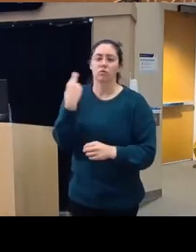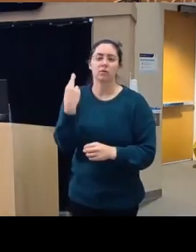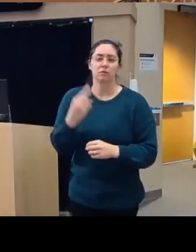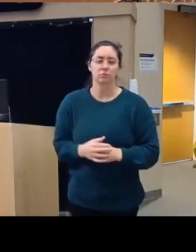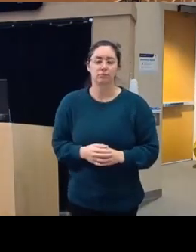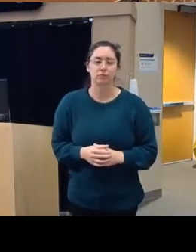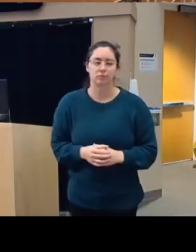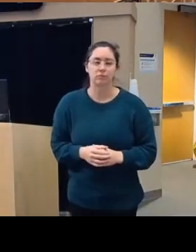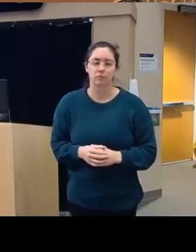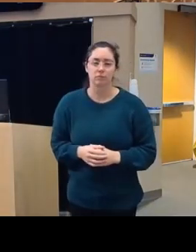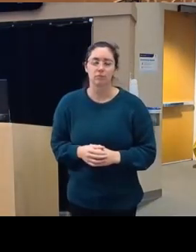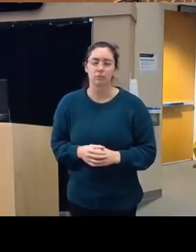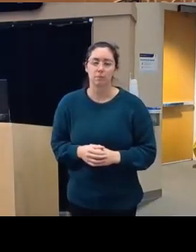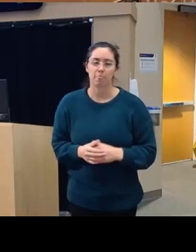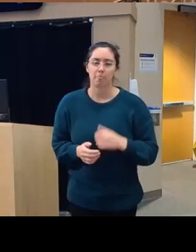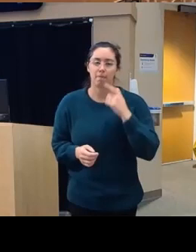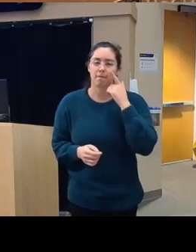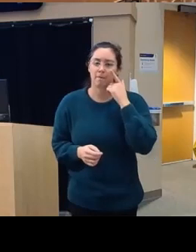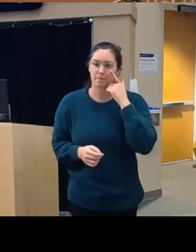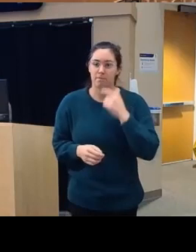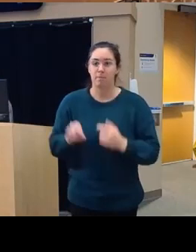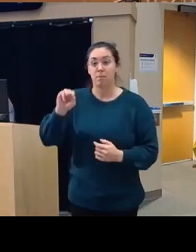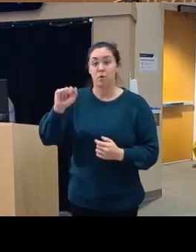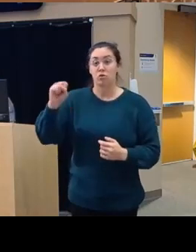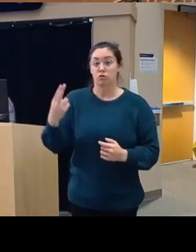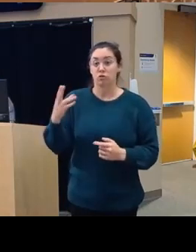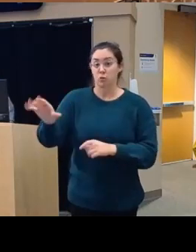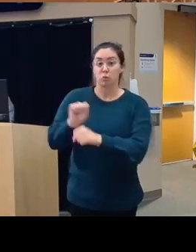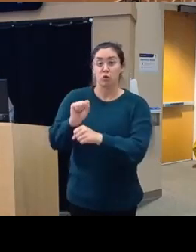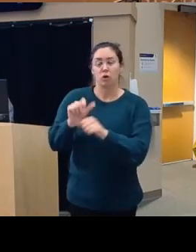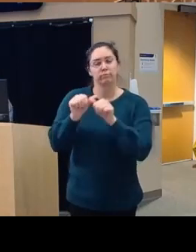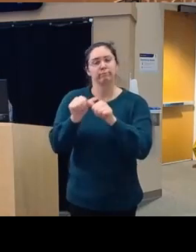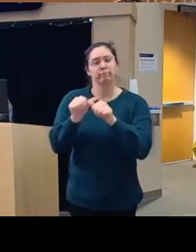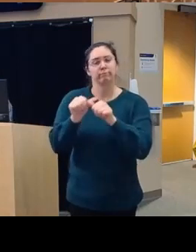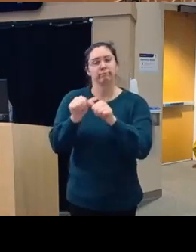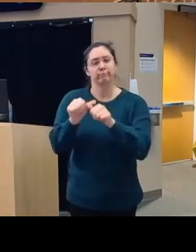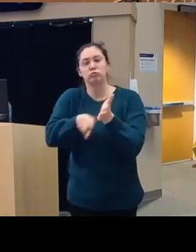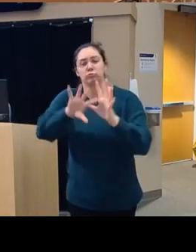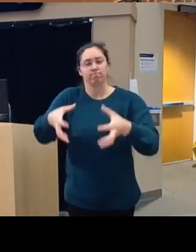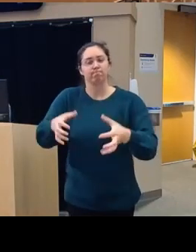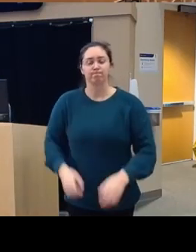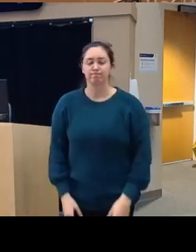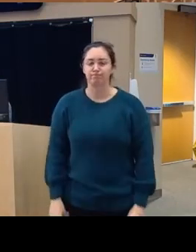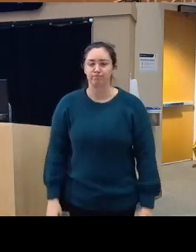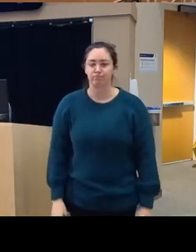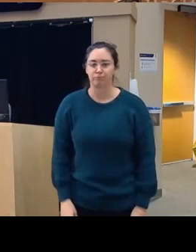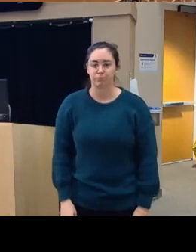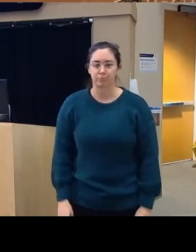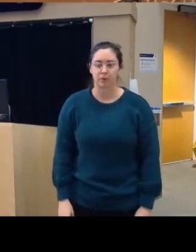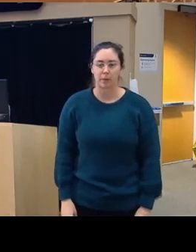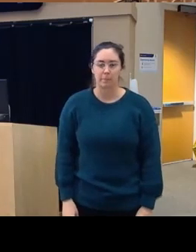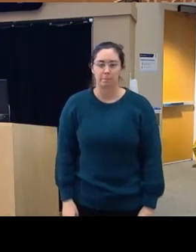part of what Marcia's work and others are really working on here. Okay,